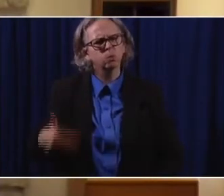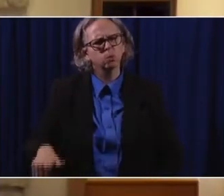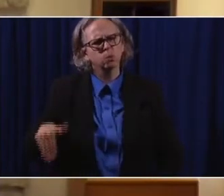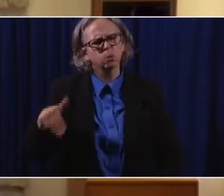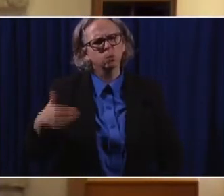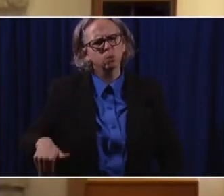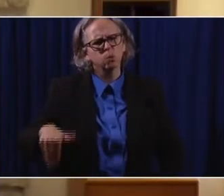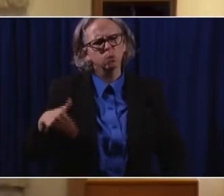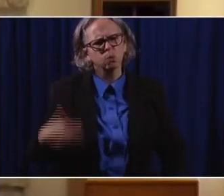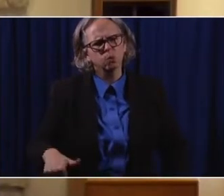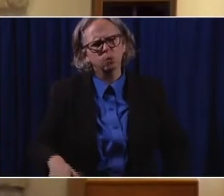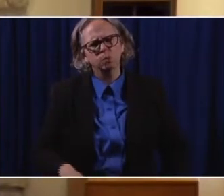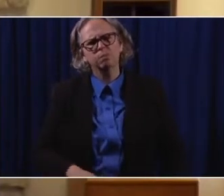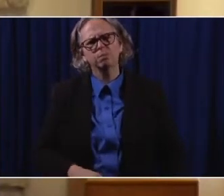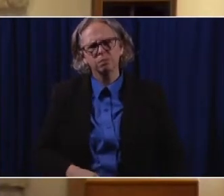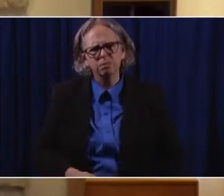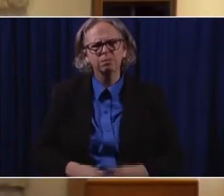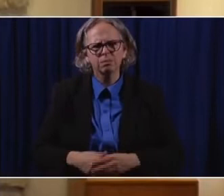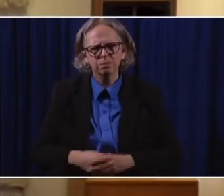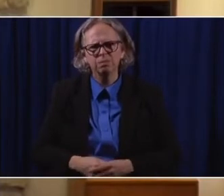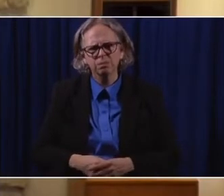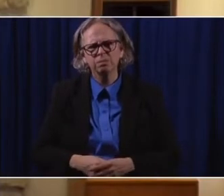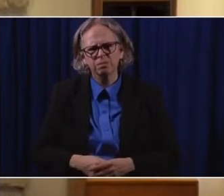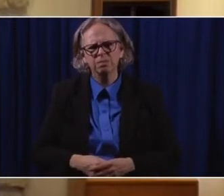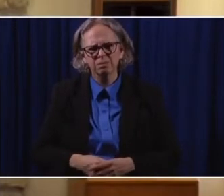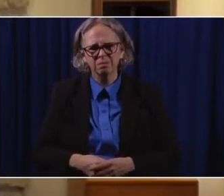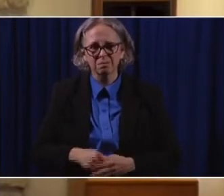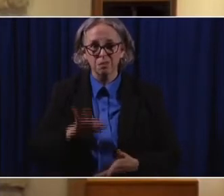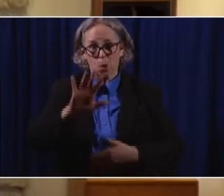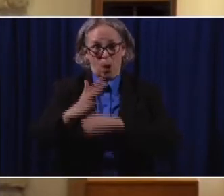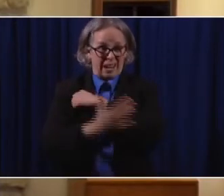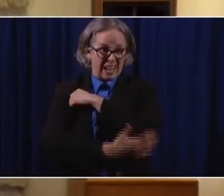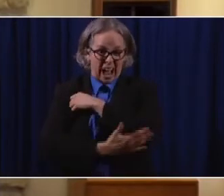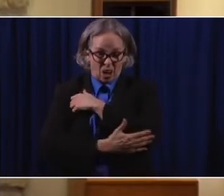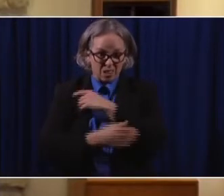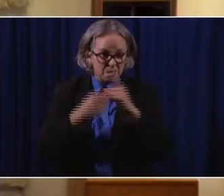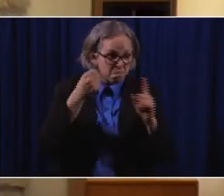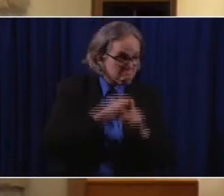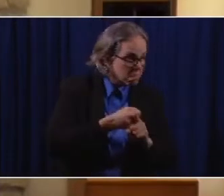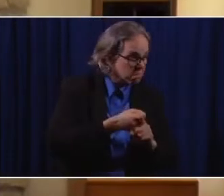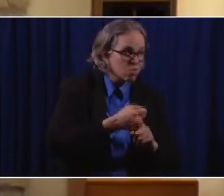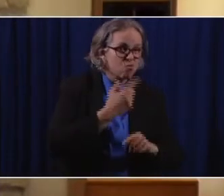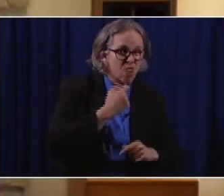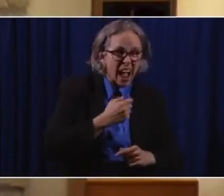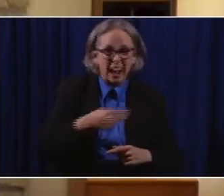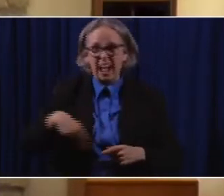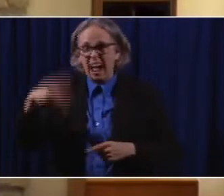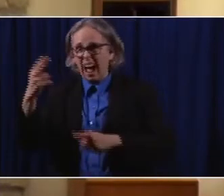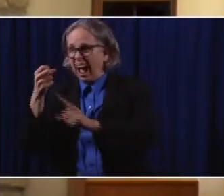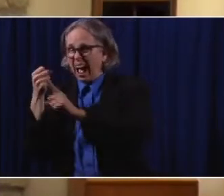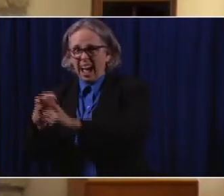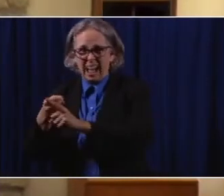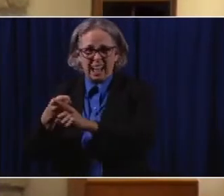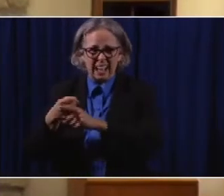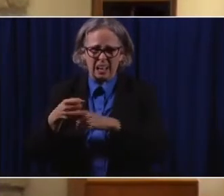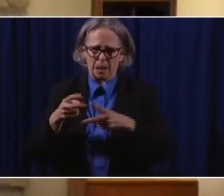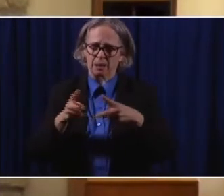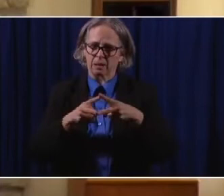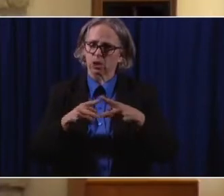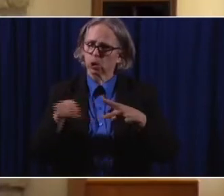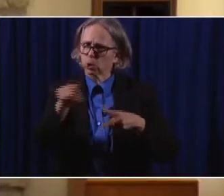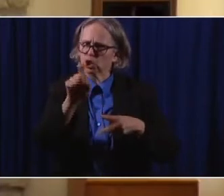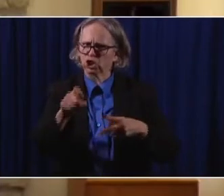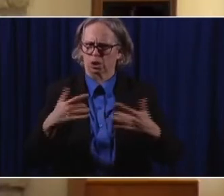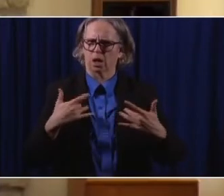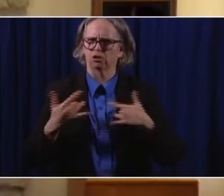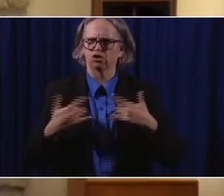again, if your county's red or high incidence, that's a big concern. So let's step back for a